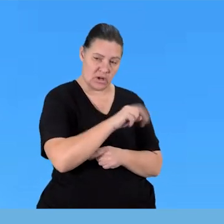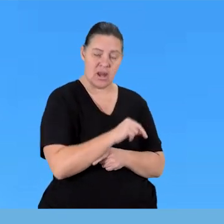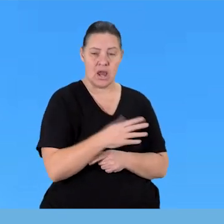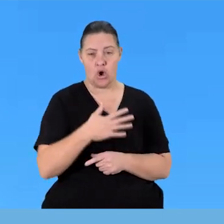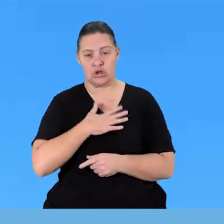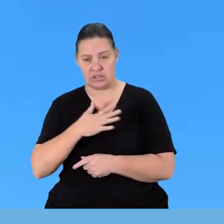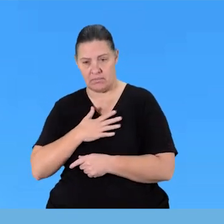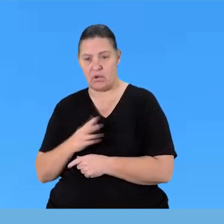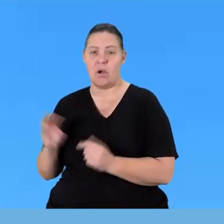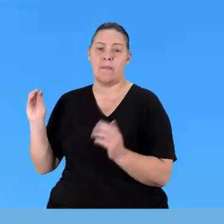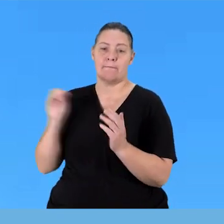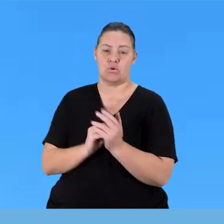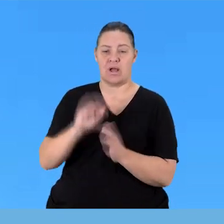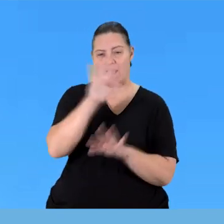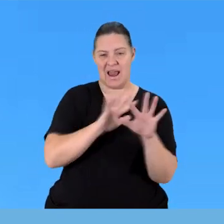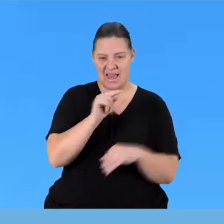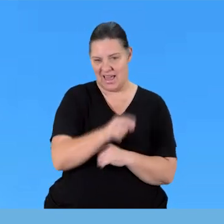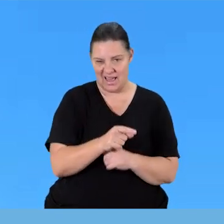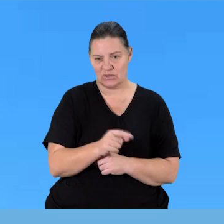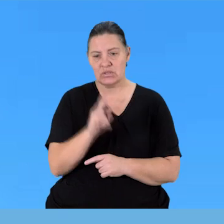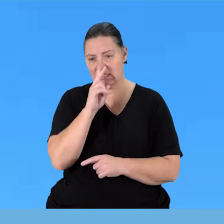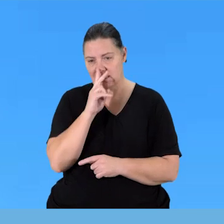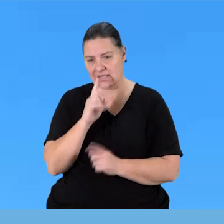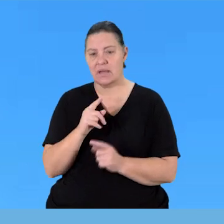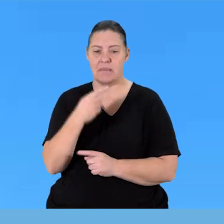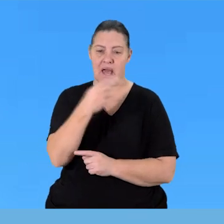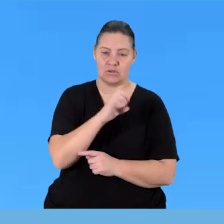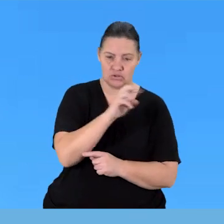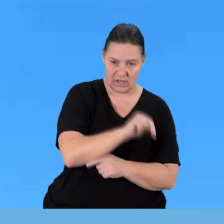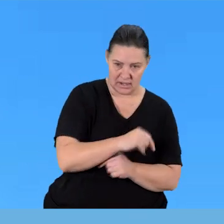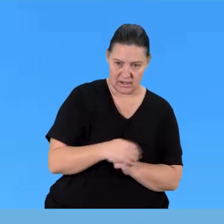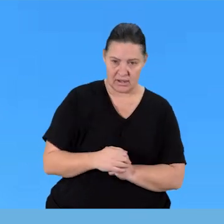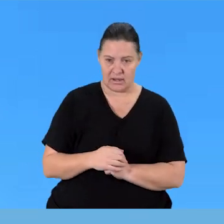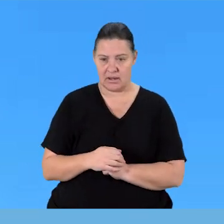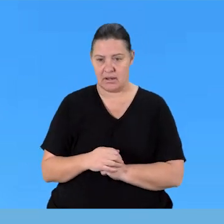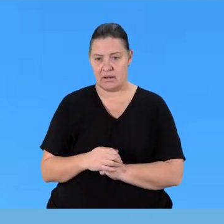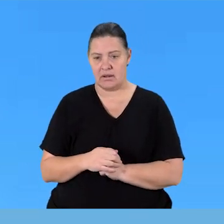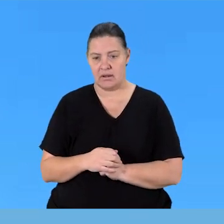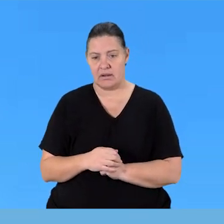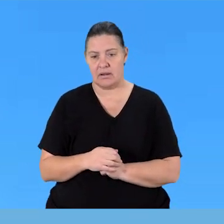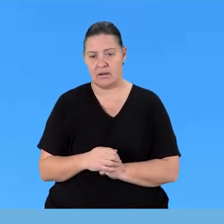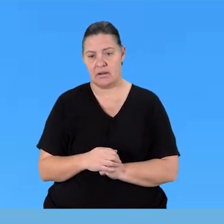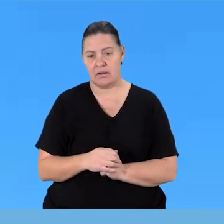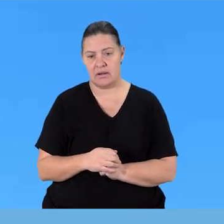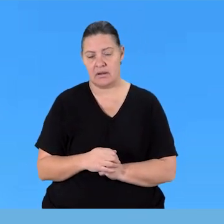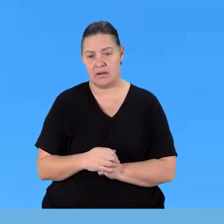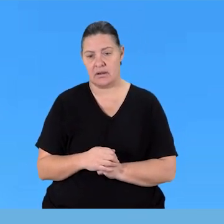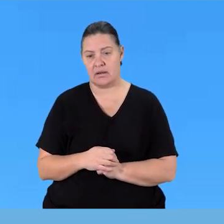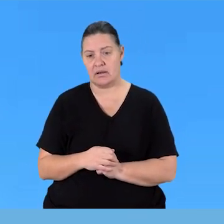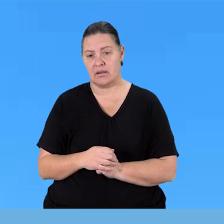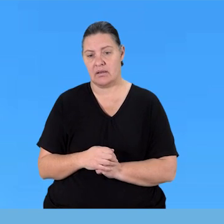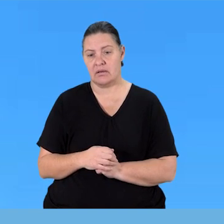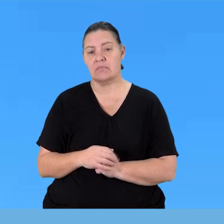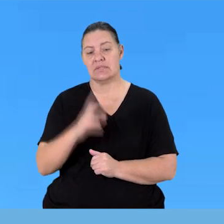oxygen, we're just going to color them to show that this is our hydrogen. And also our other hydrogen, remember